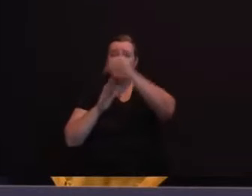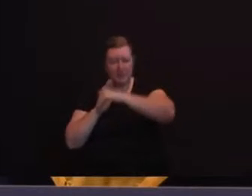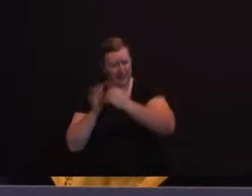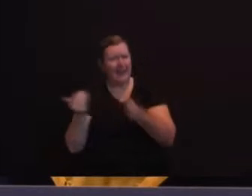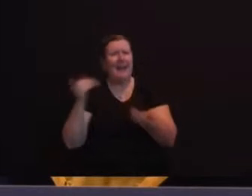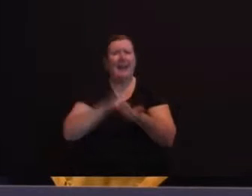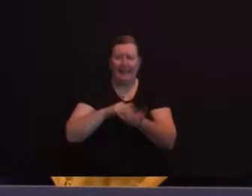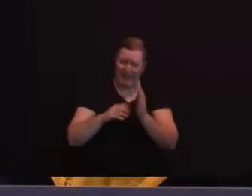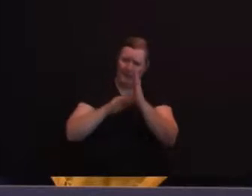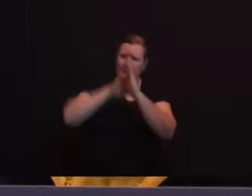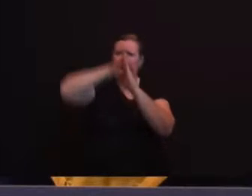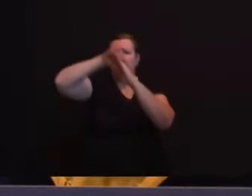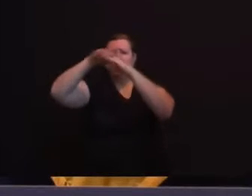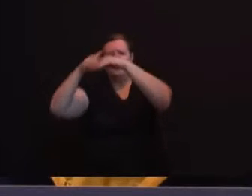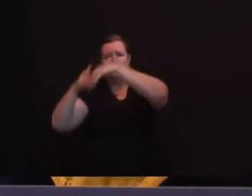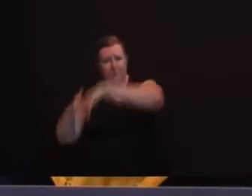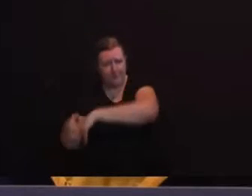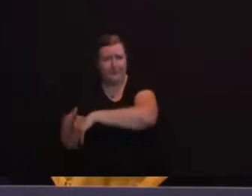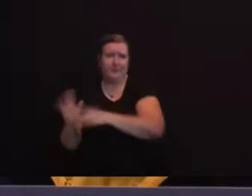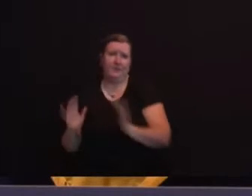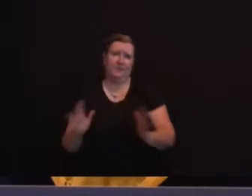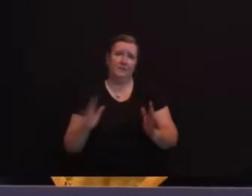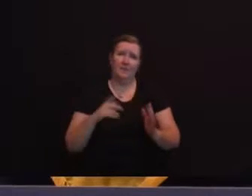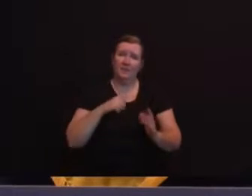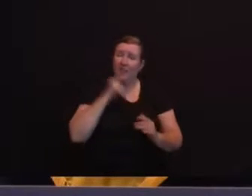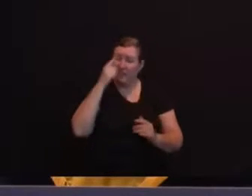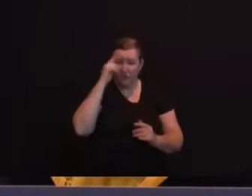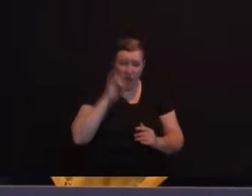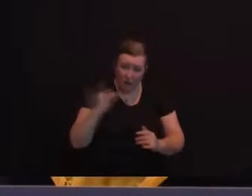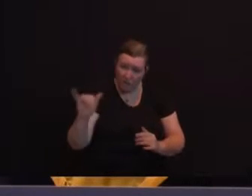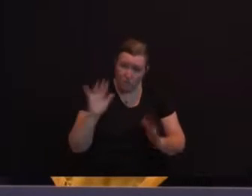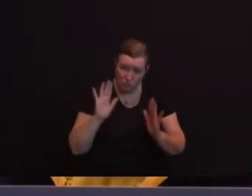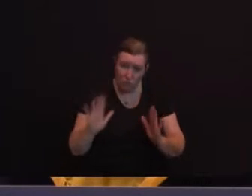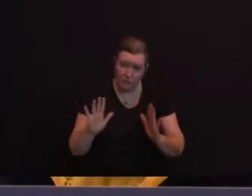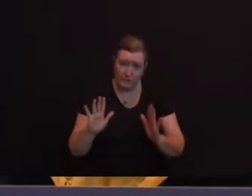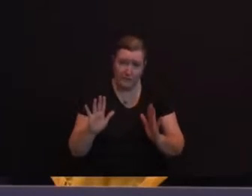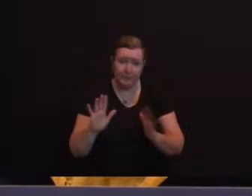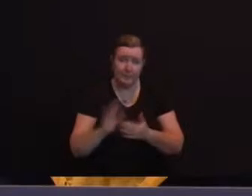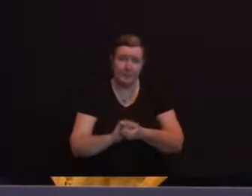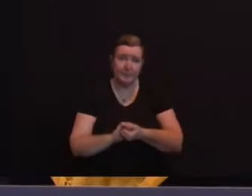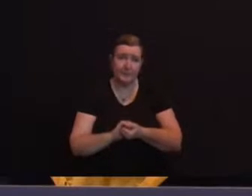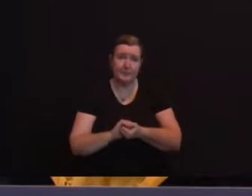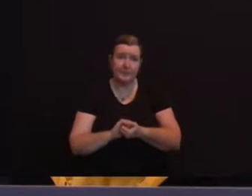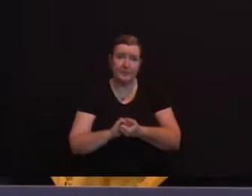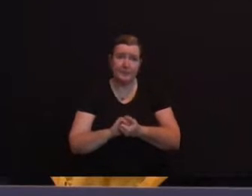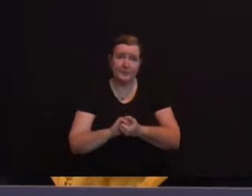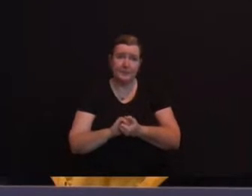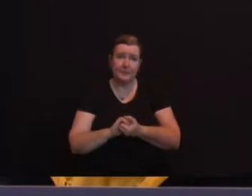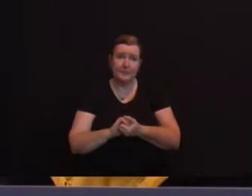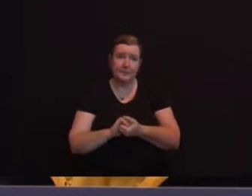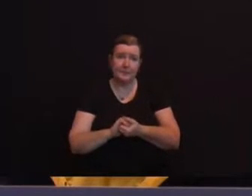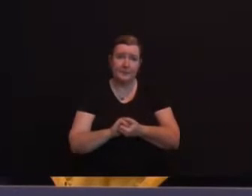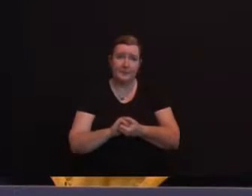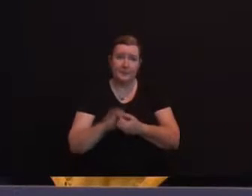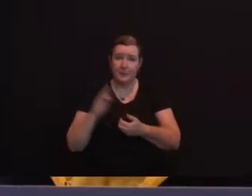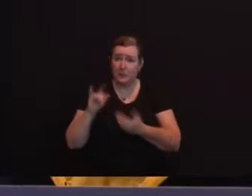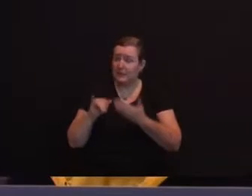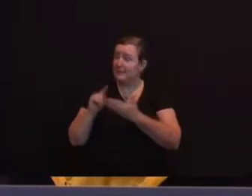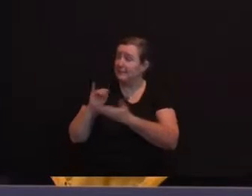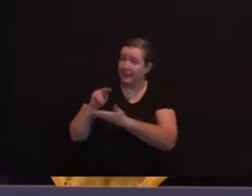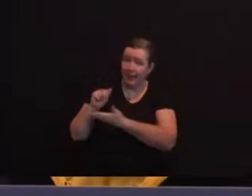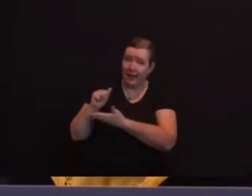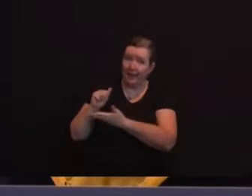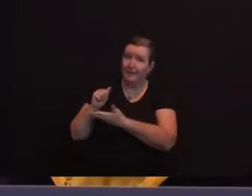and always. We're going to get to a better place sooner than we all may think right now. So Judy and Tina, thank you. As always,